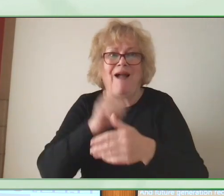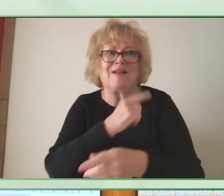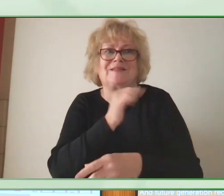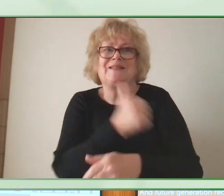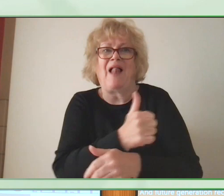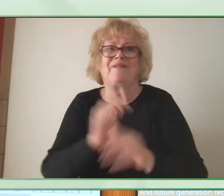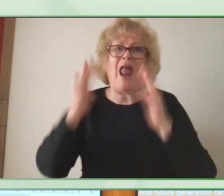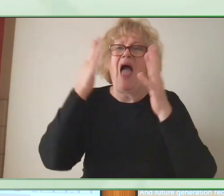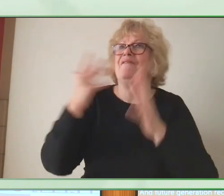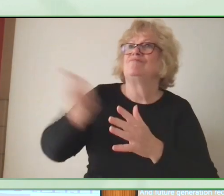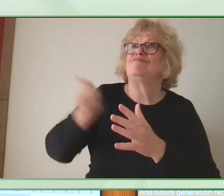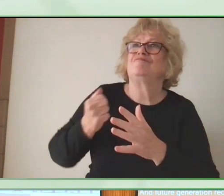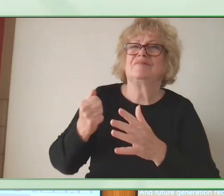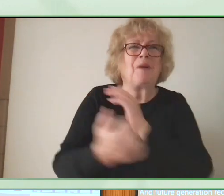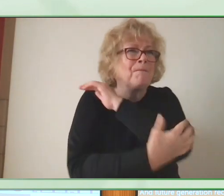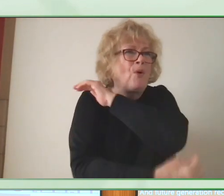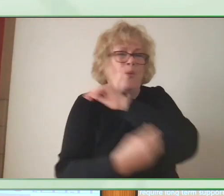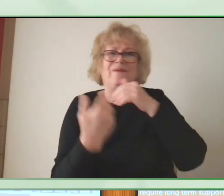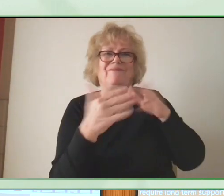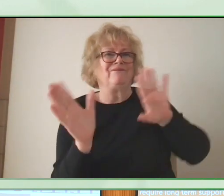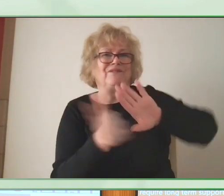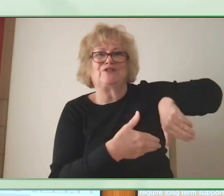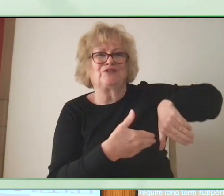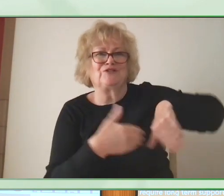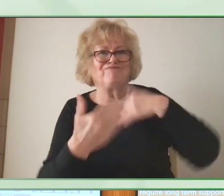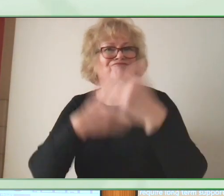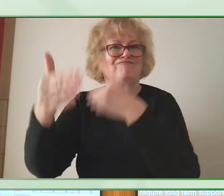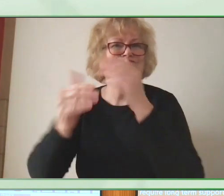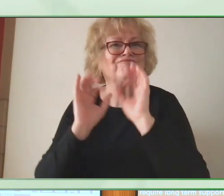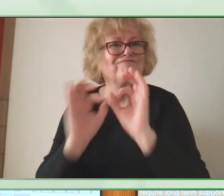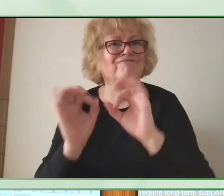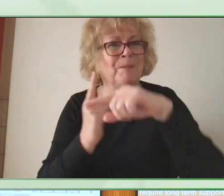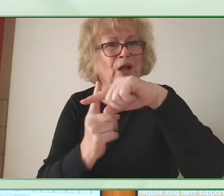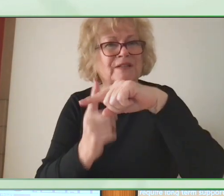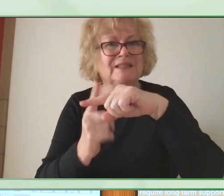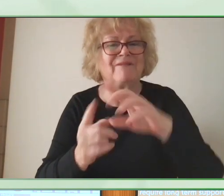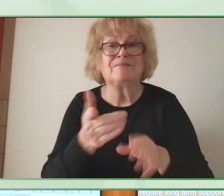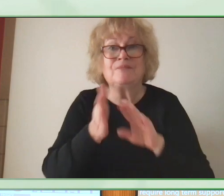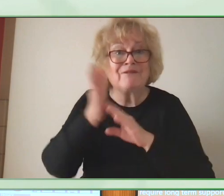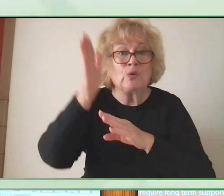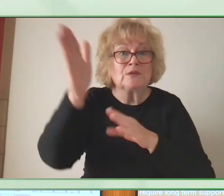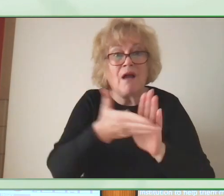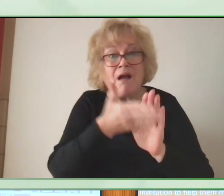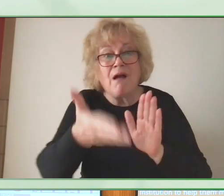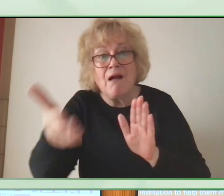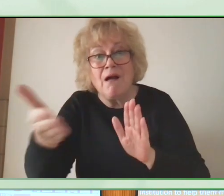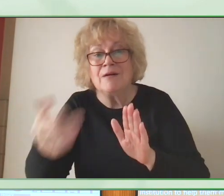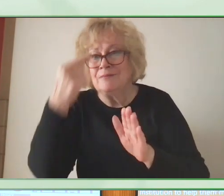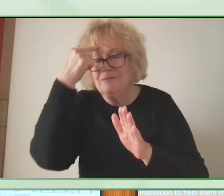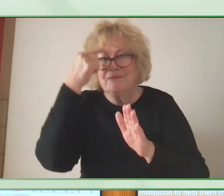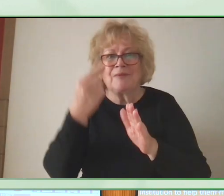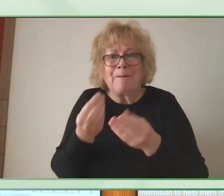earnings, reinforce their financial literacy, and provide access to credit for business and